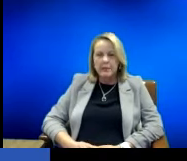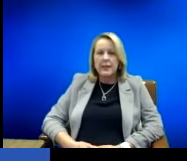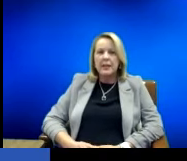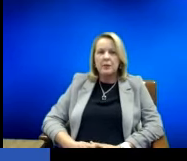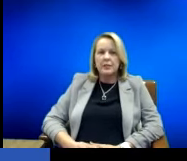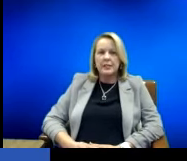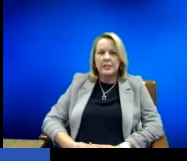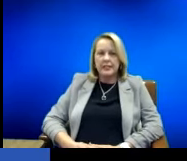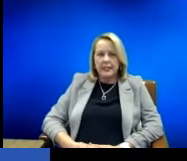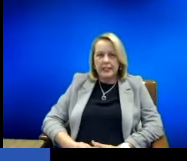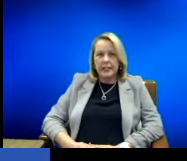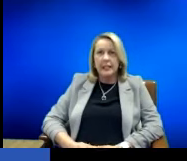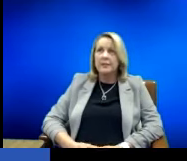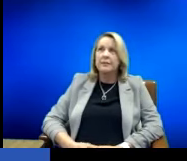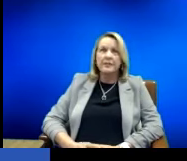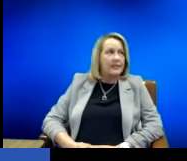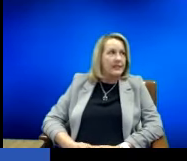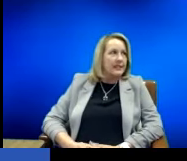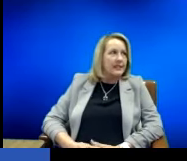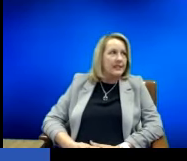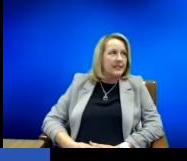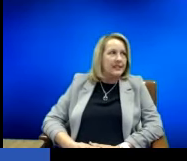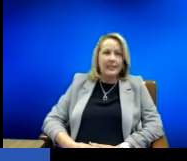agency, was